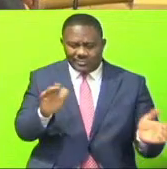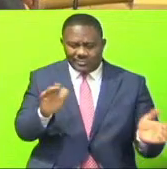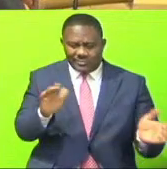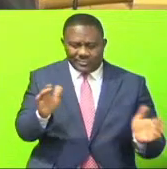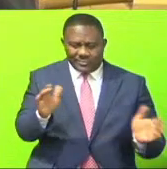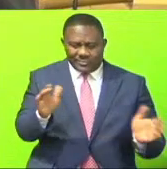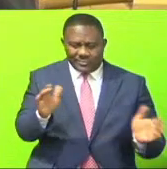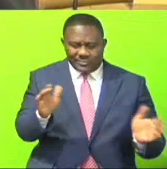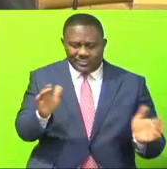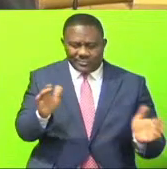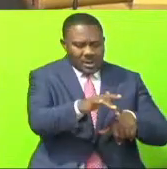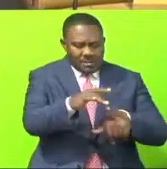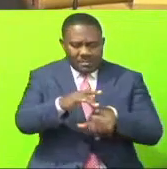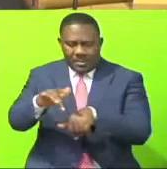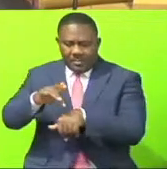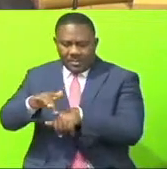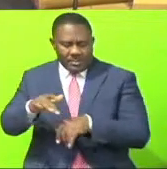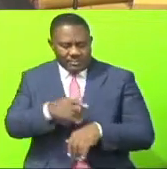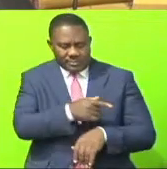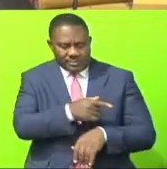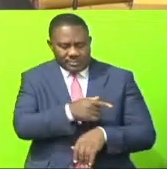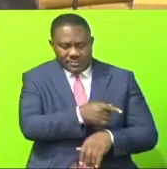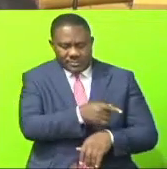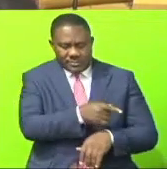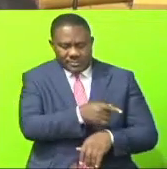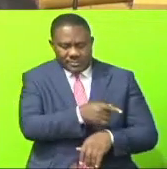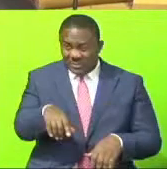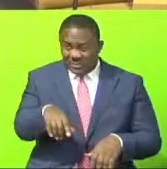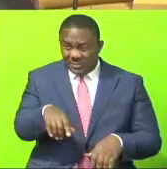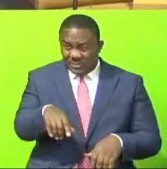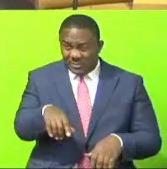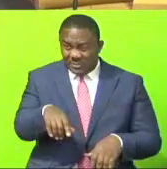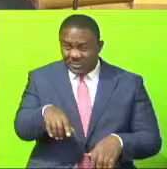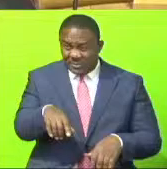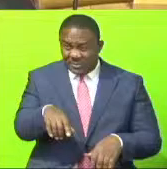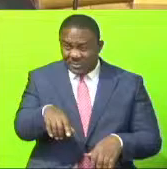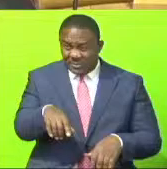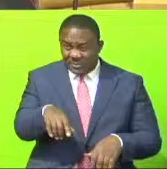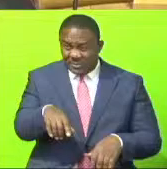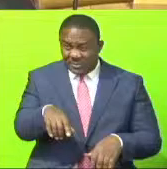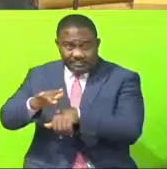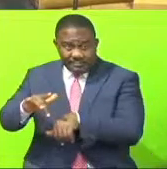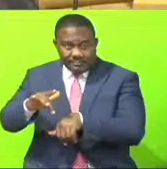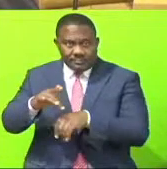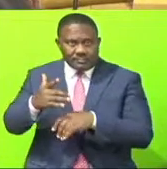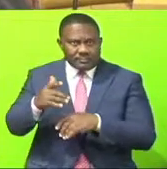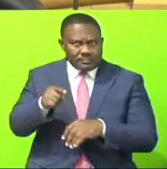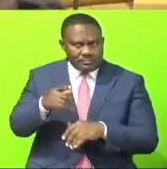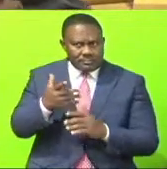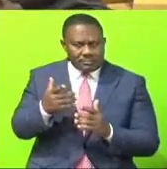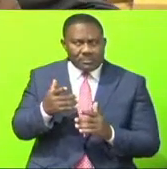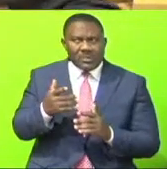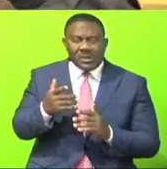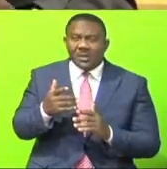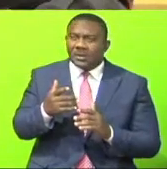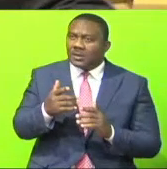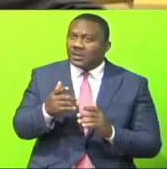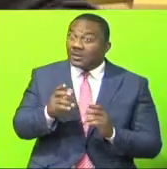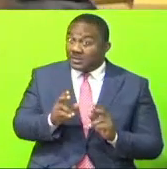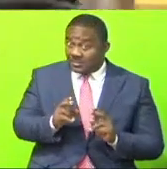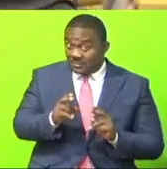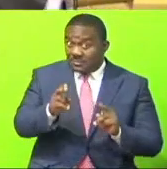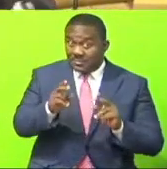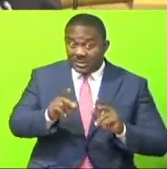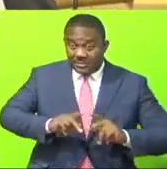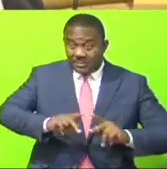a matter of urgent public importance will occur immediately because the constitution of this very House